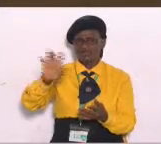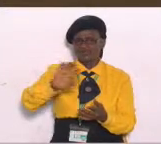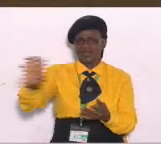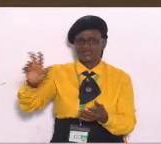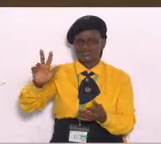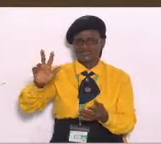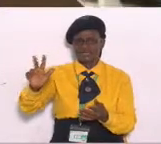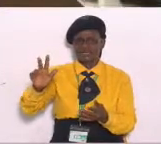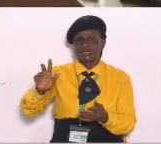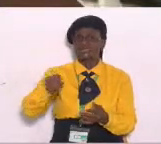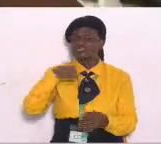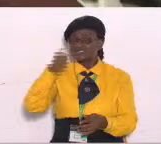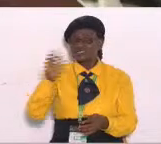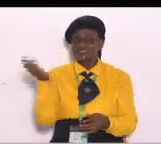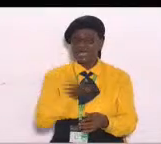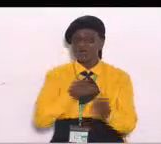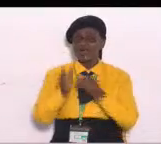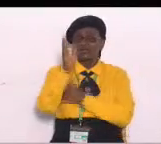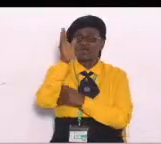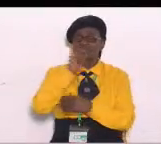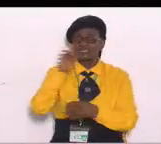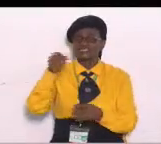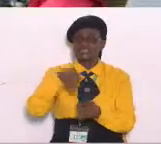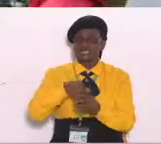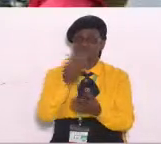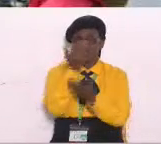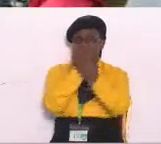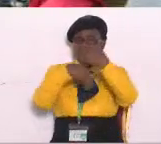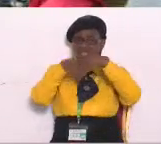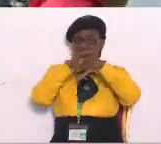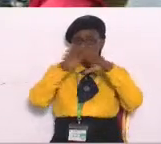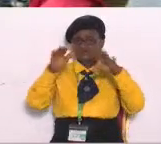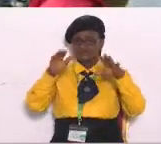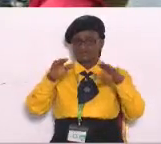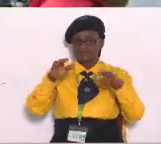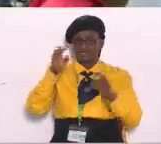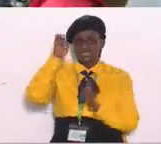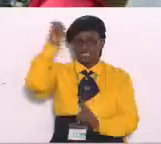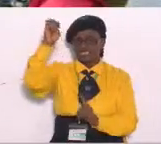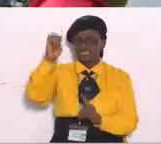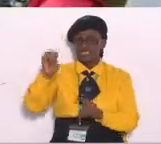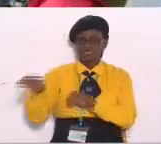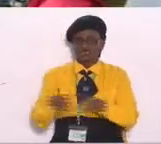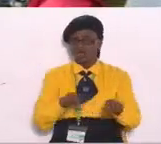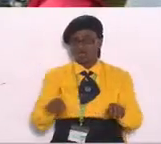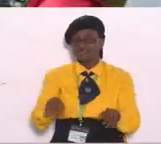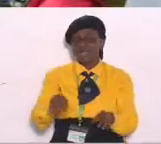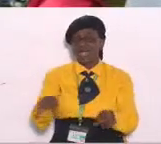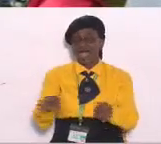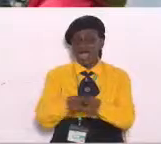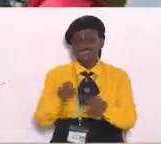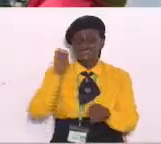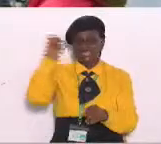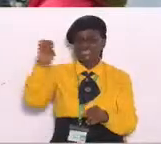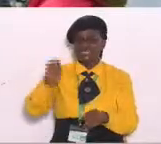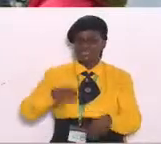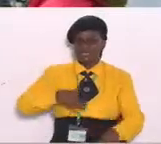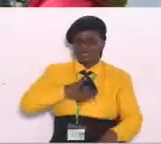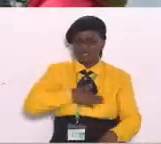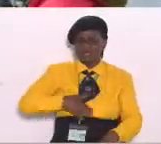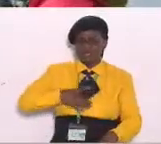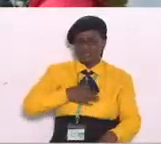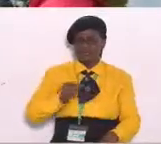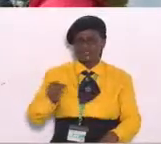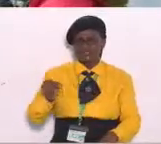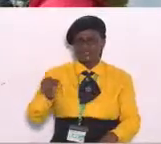says, our God is in the heavens. He does as he pleases.